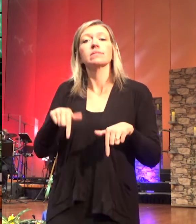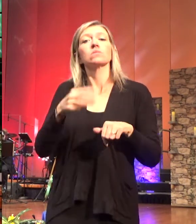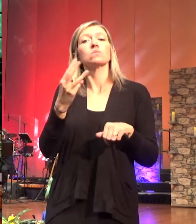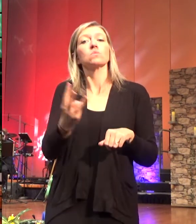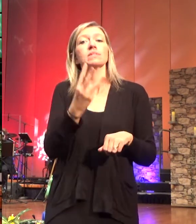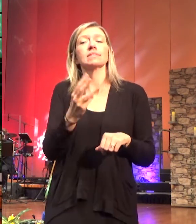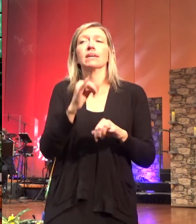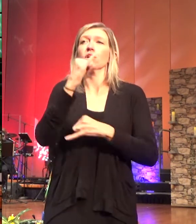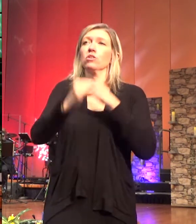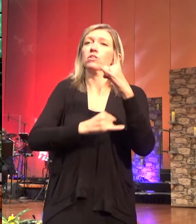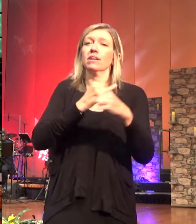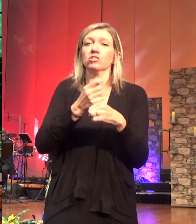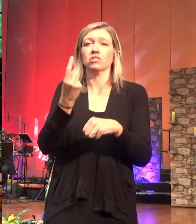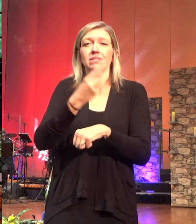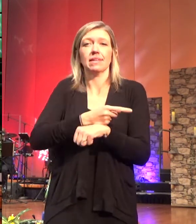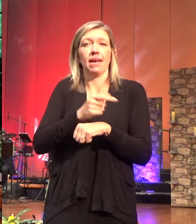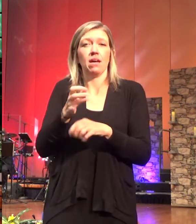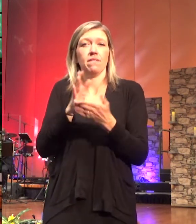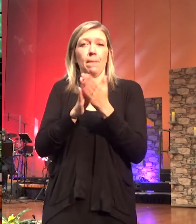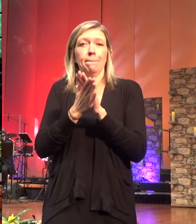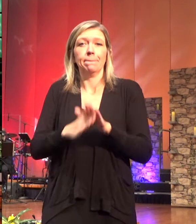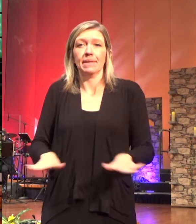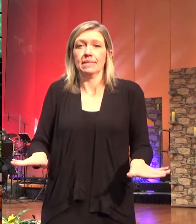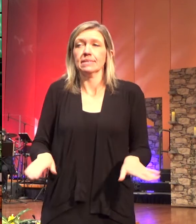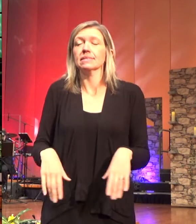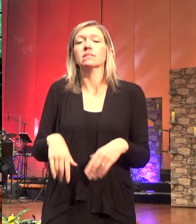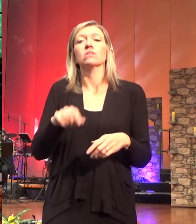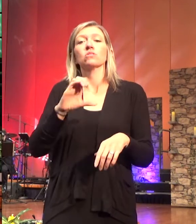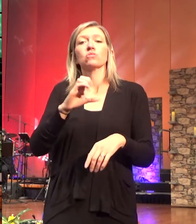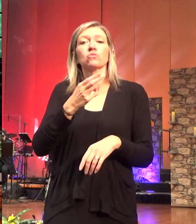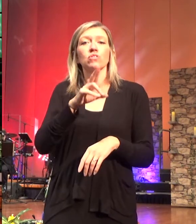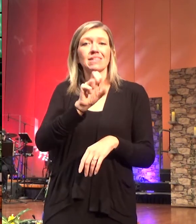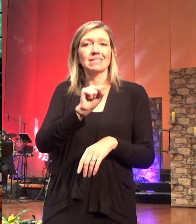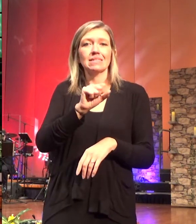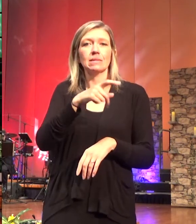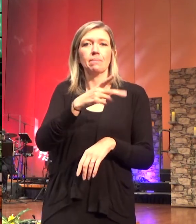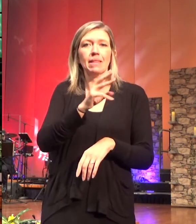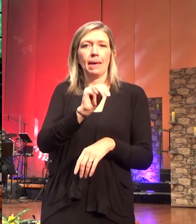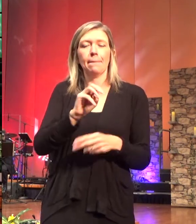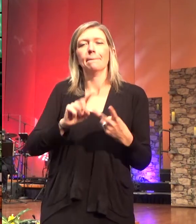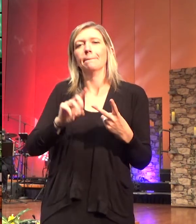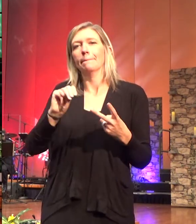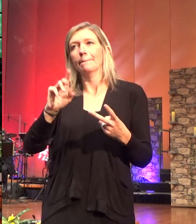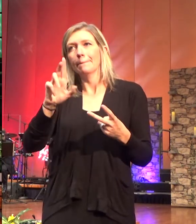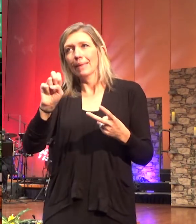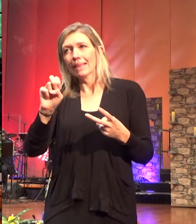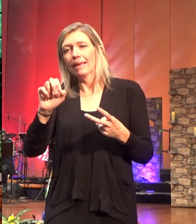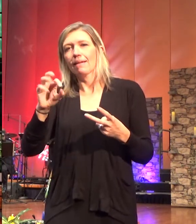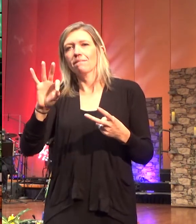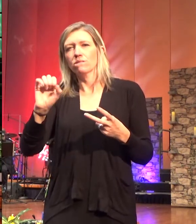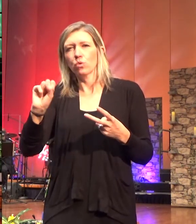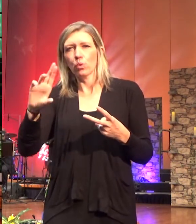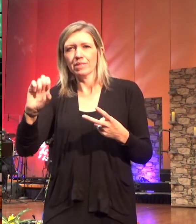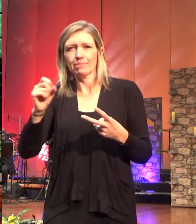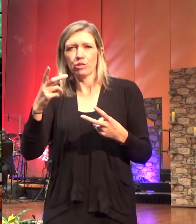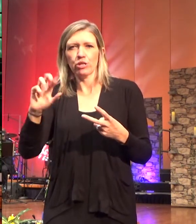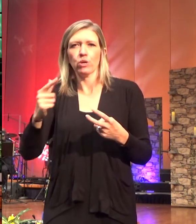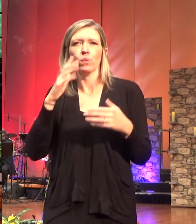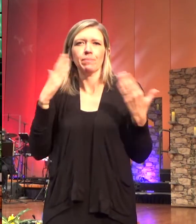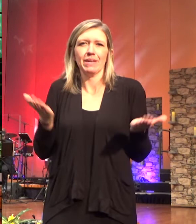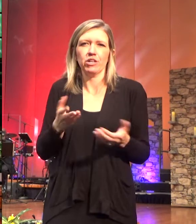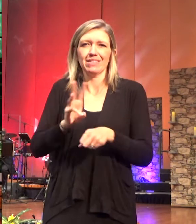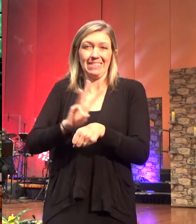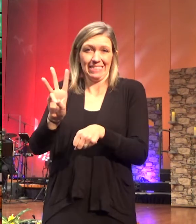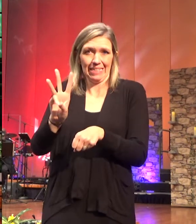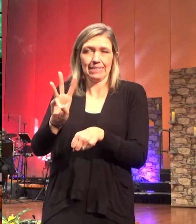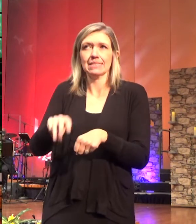of Peace, and Chris Plim and Millie Forsberg are going to be in our chapel at 6 p.m. Celebrating that by creating a vigil